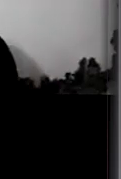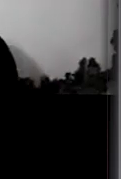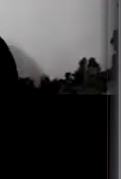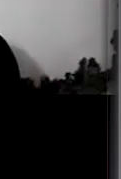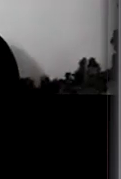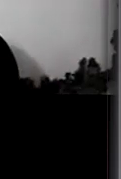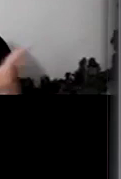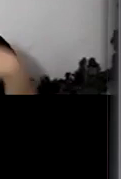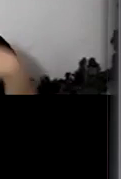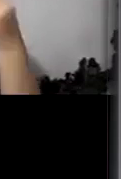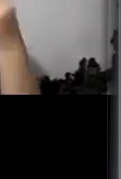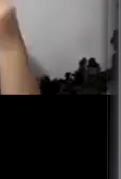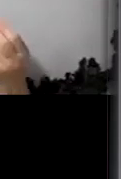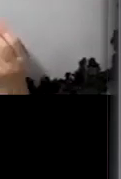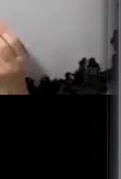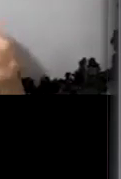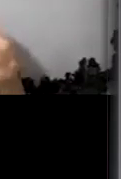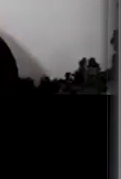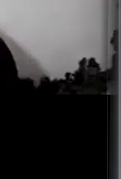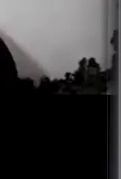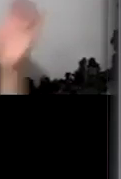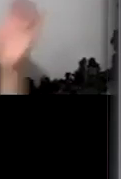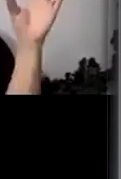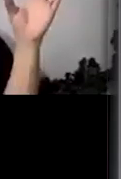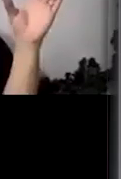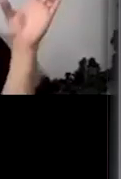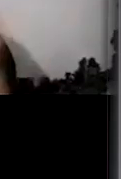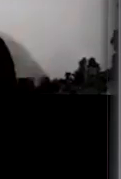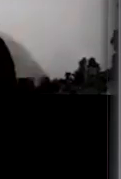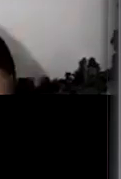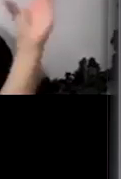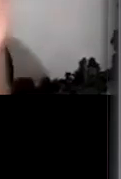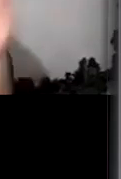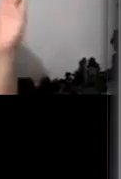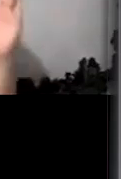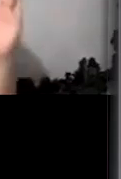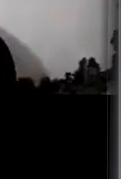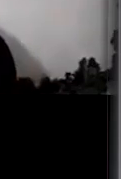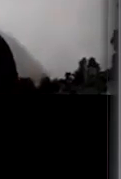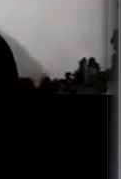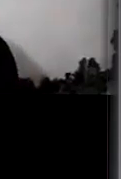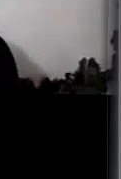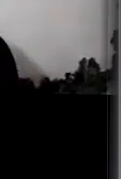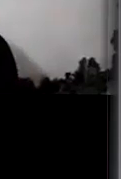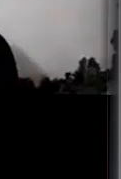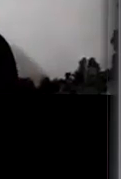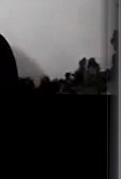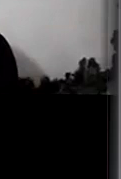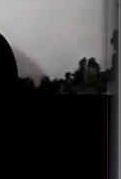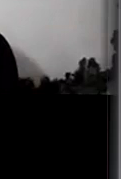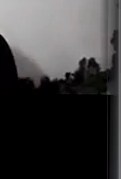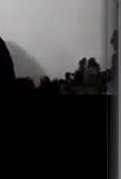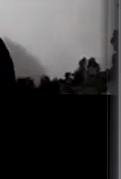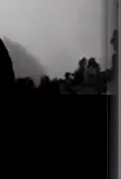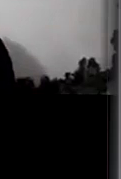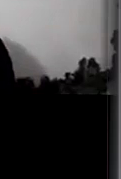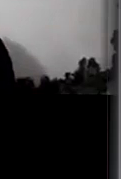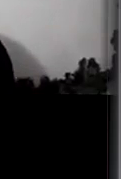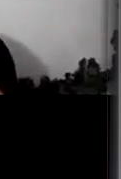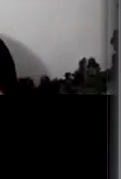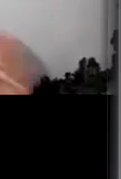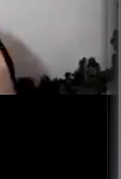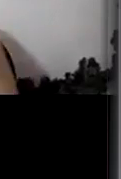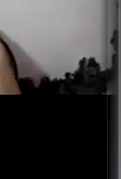ng e-certificate po. Okay, so please don't go away